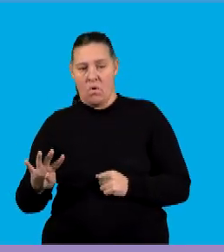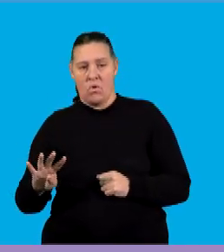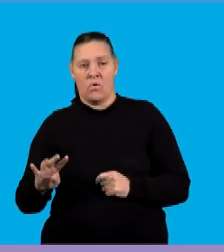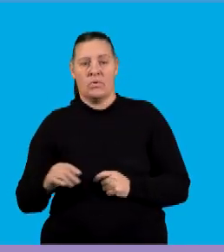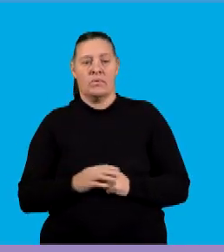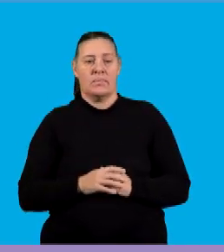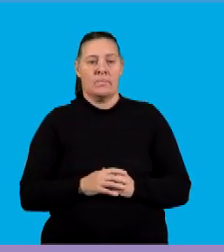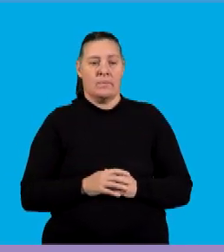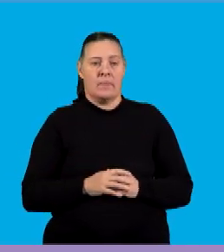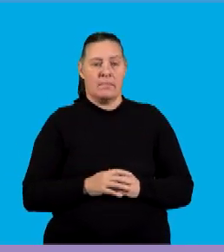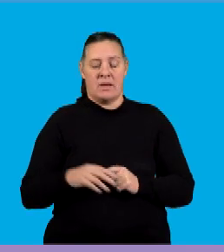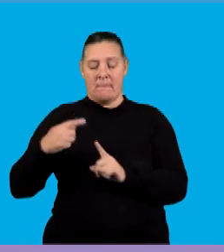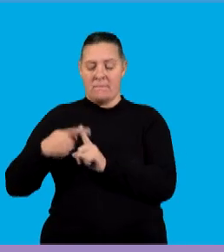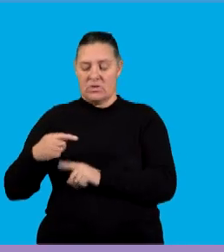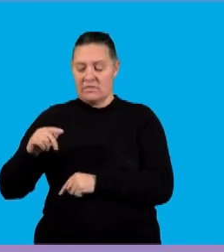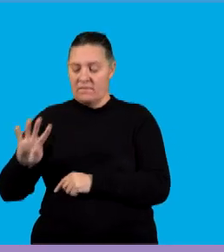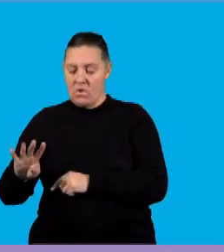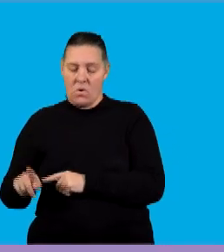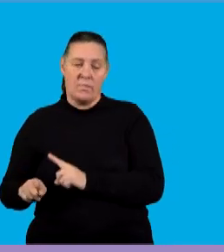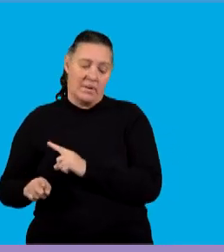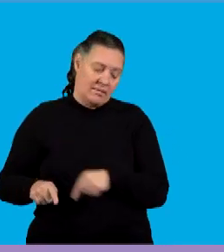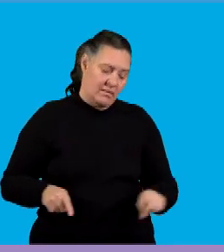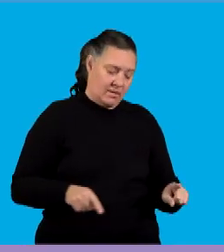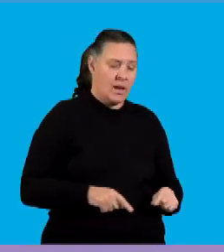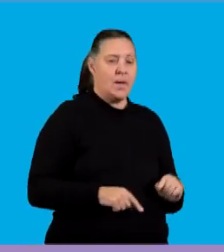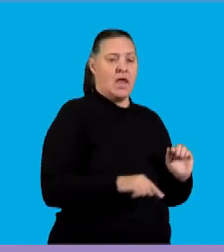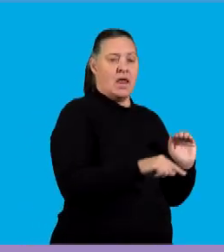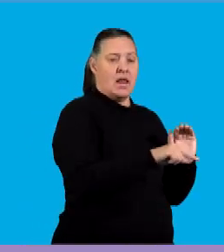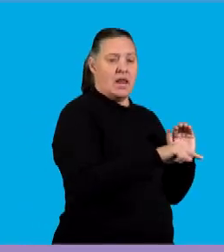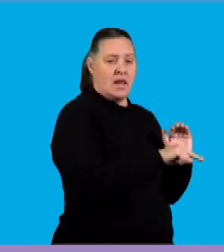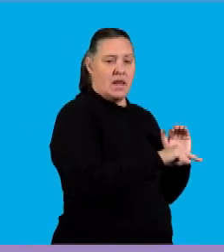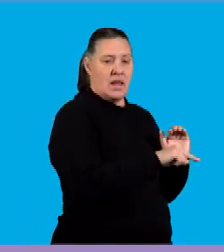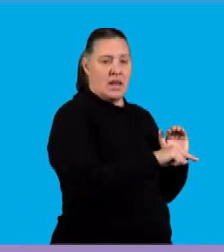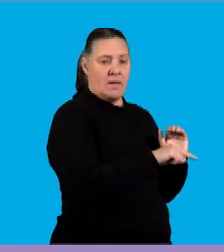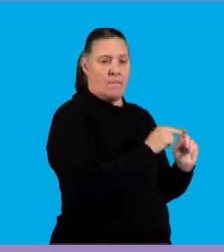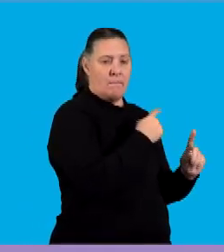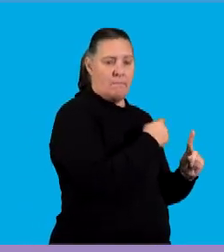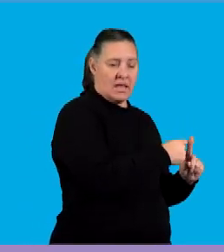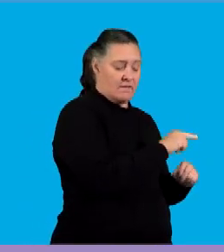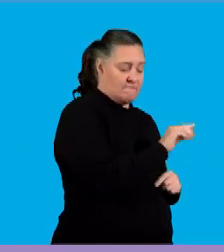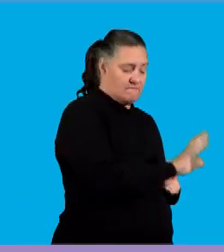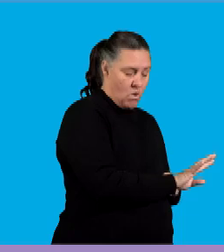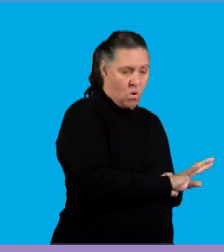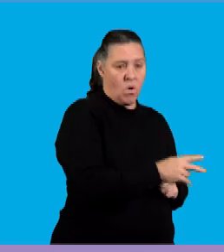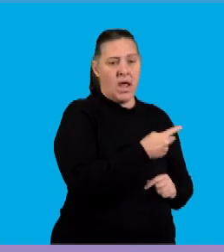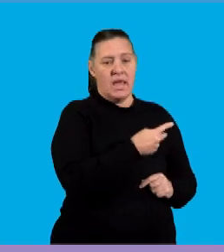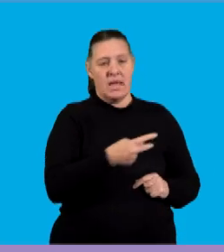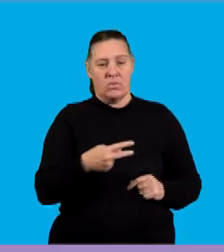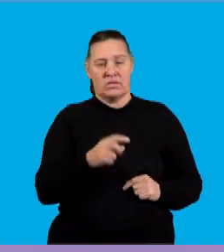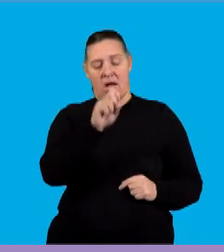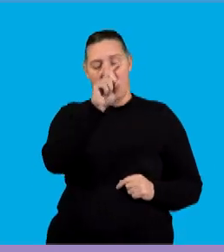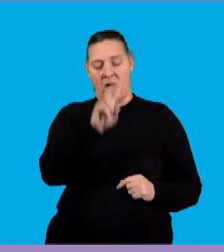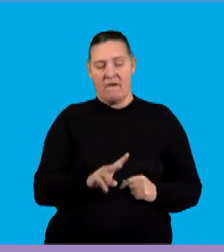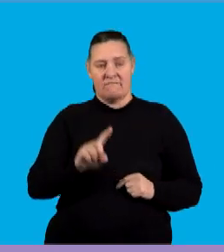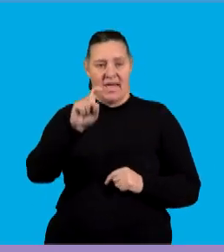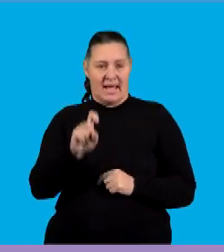to apply this both sides so that our equation can be balanced. So we are left with